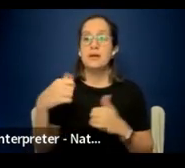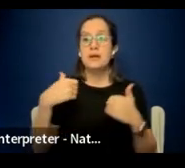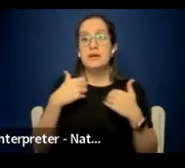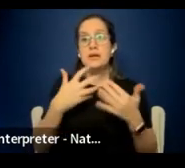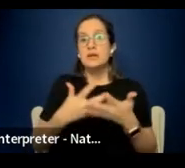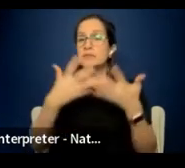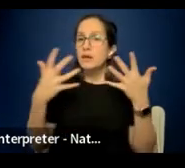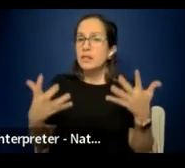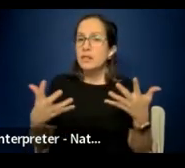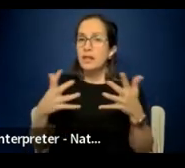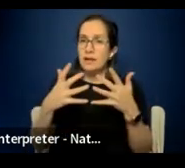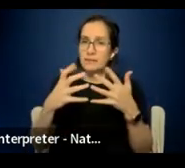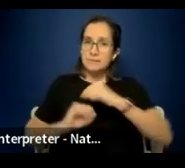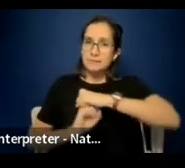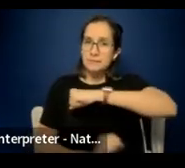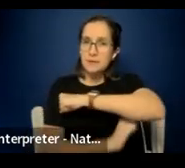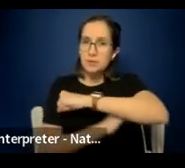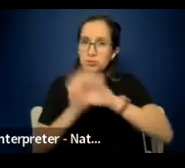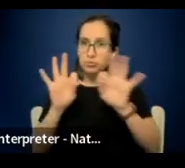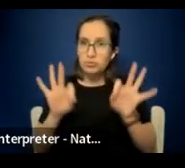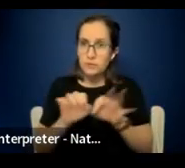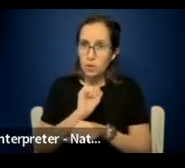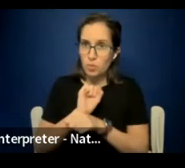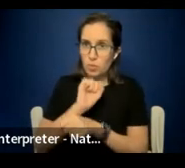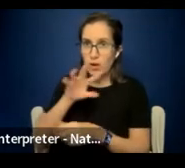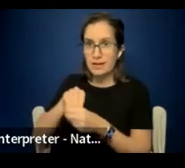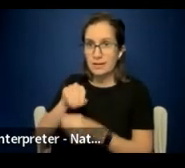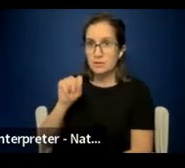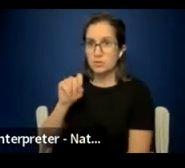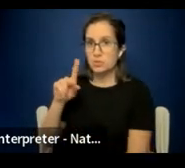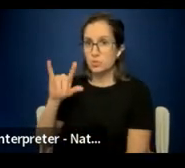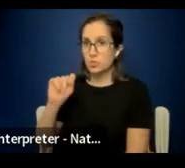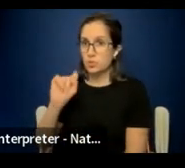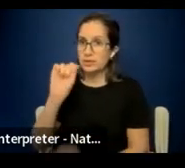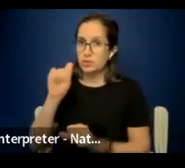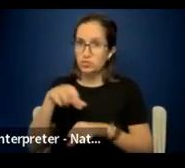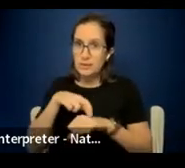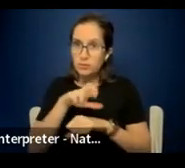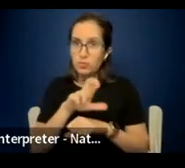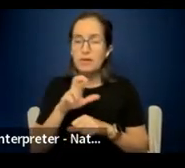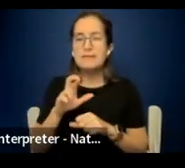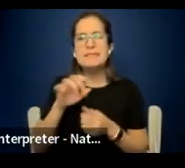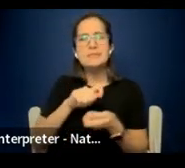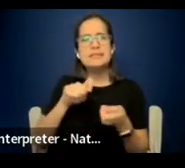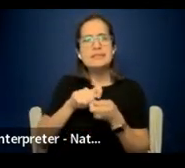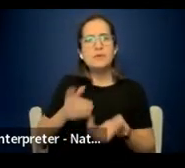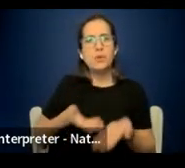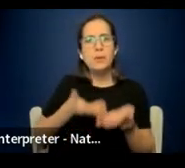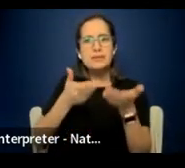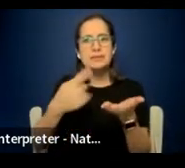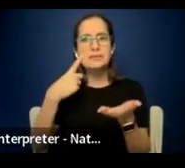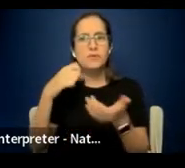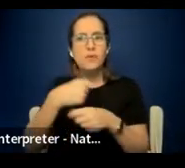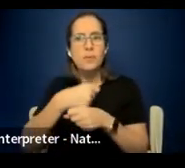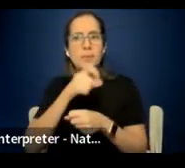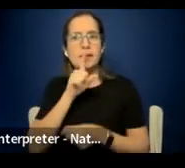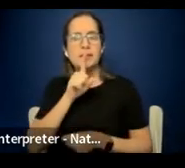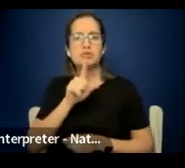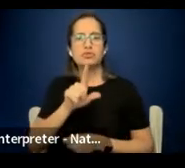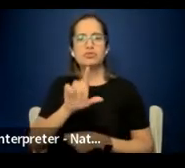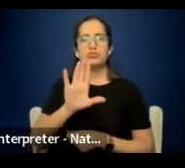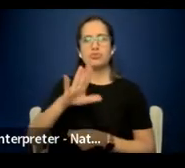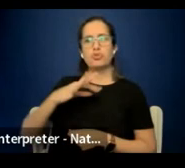foundational frameworks in the toolkit that you can reference and specific recommendations for making your volunteer